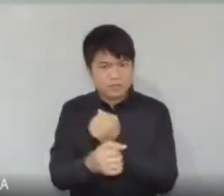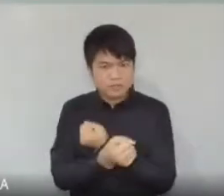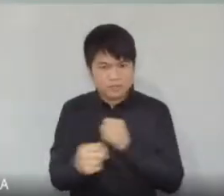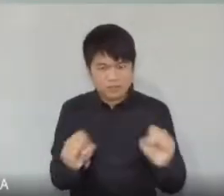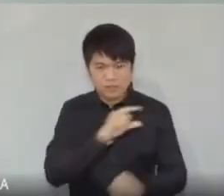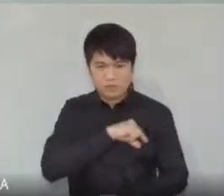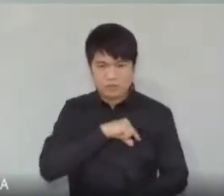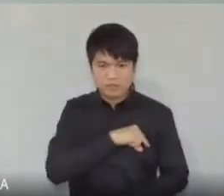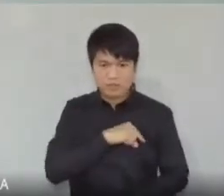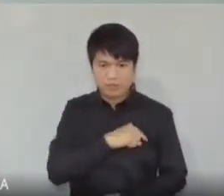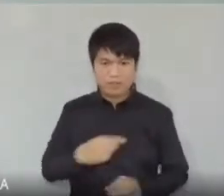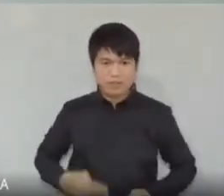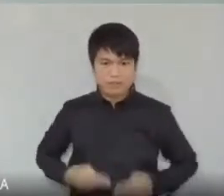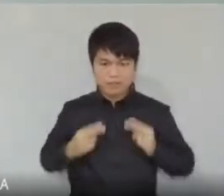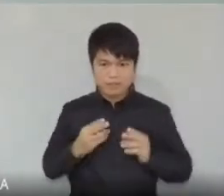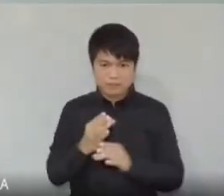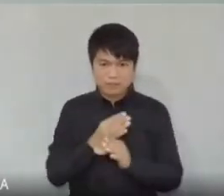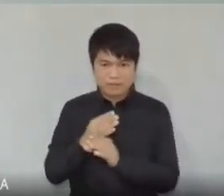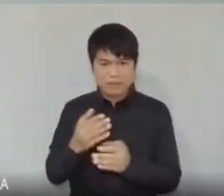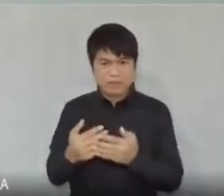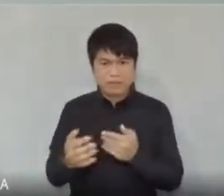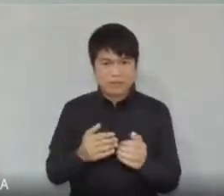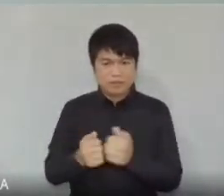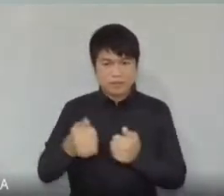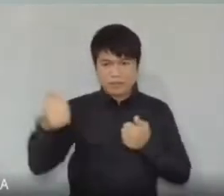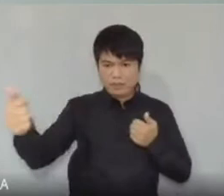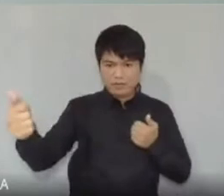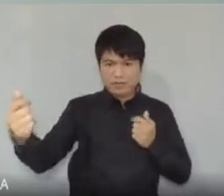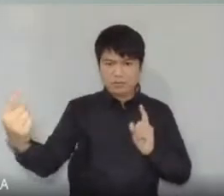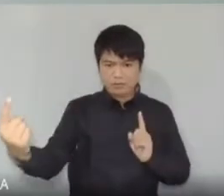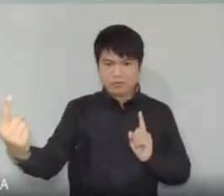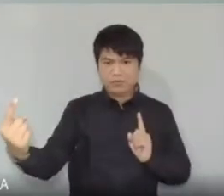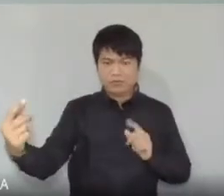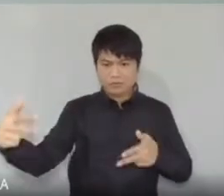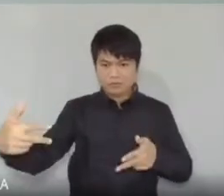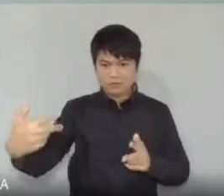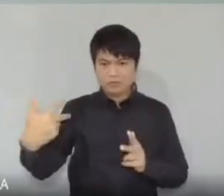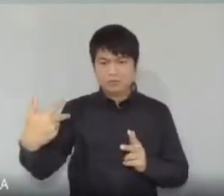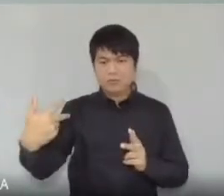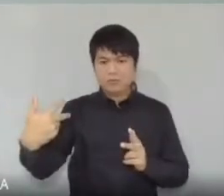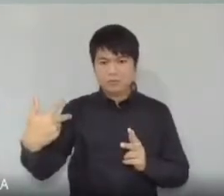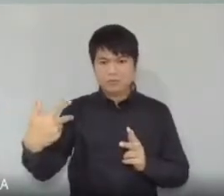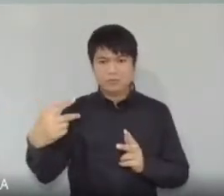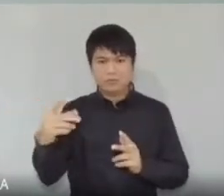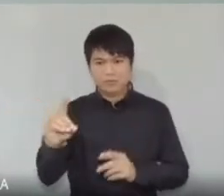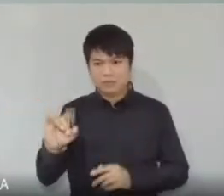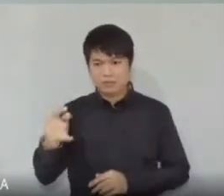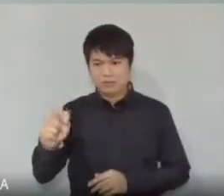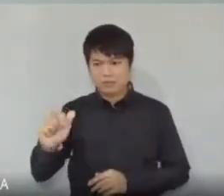reduced viral transmission. No? So this is really very timely in this time